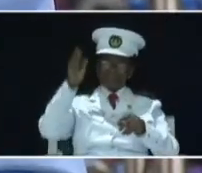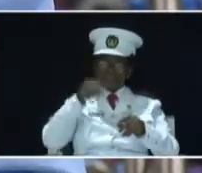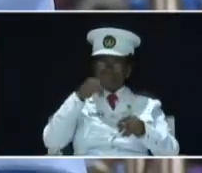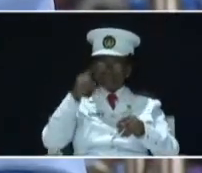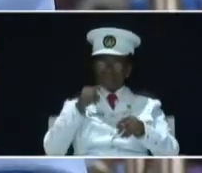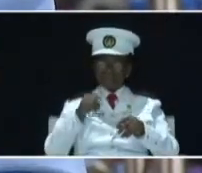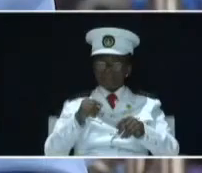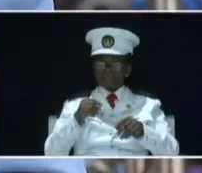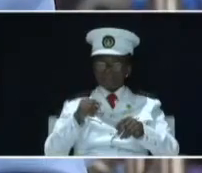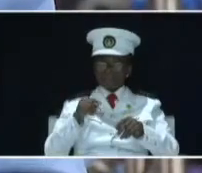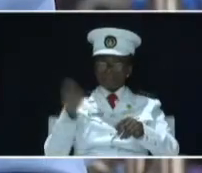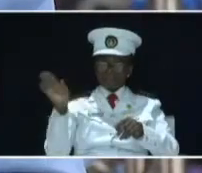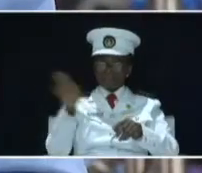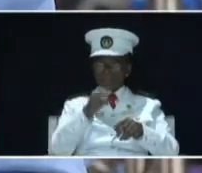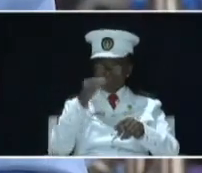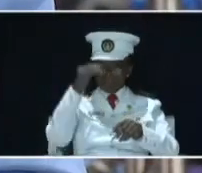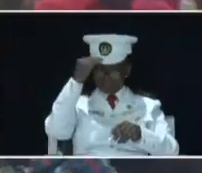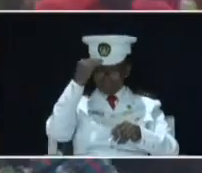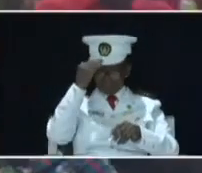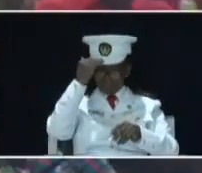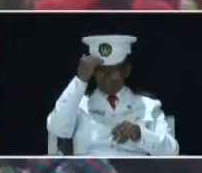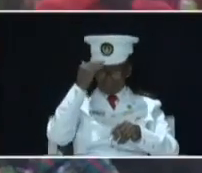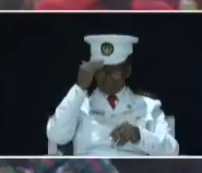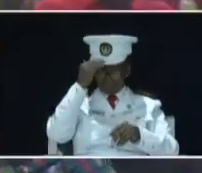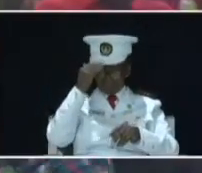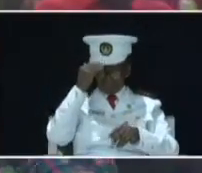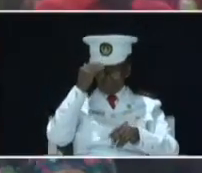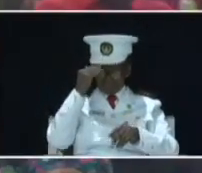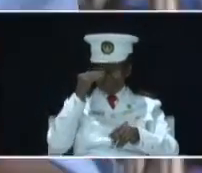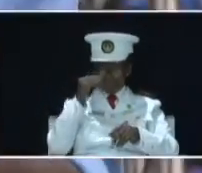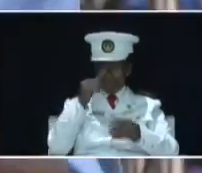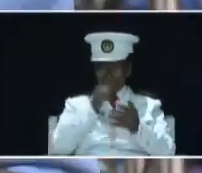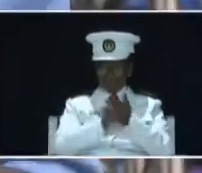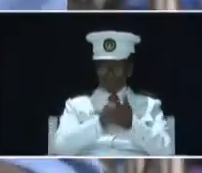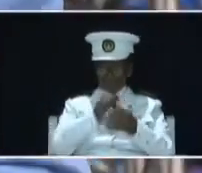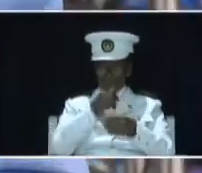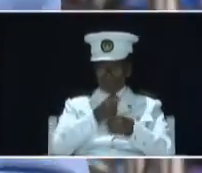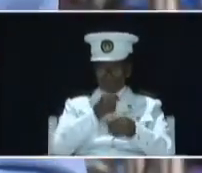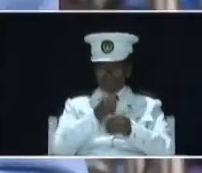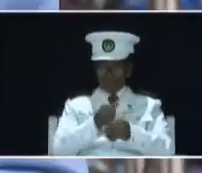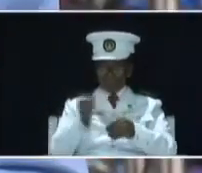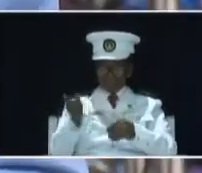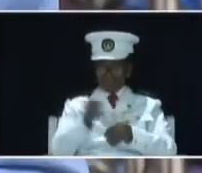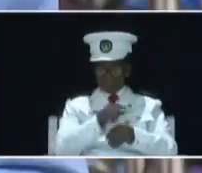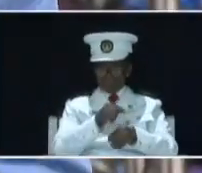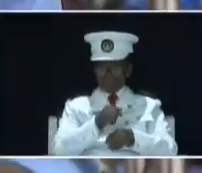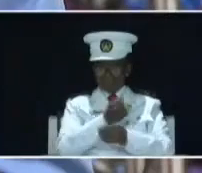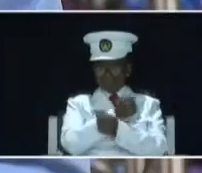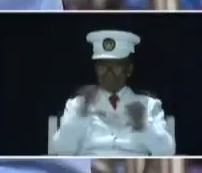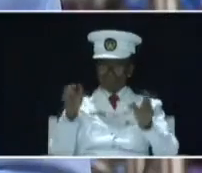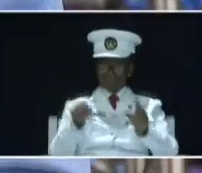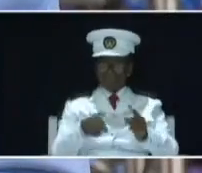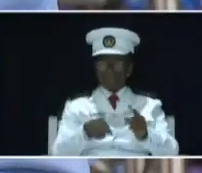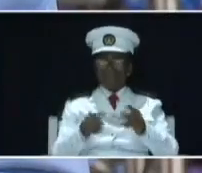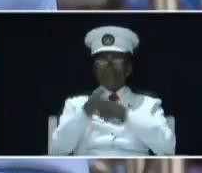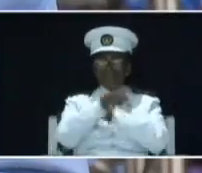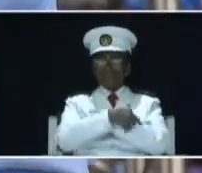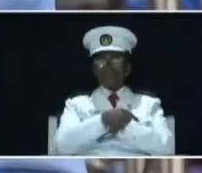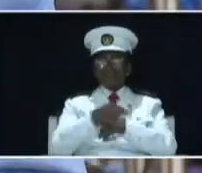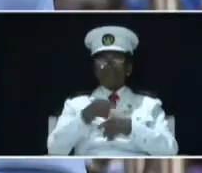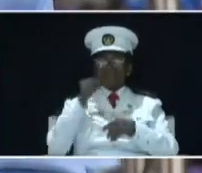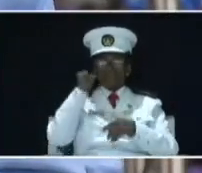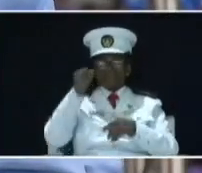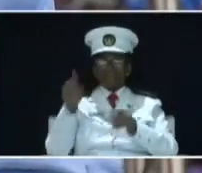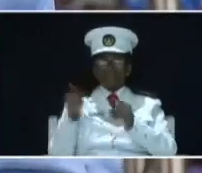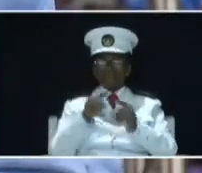Uriah, you are Eleni. As God has rescued you. She didn't want to do it to start